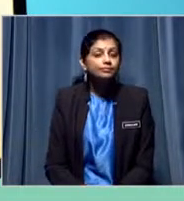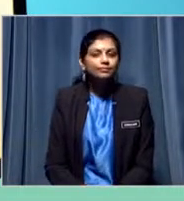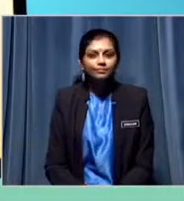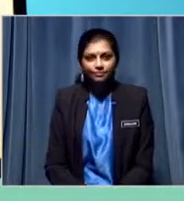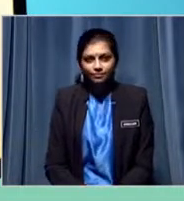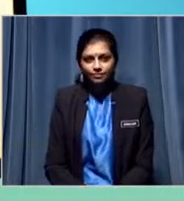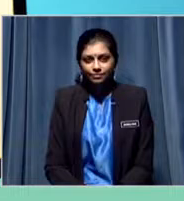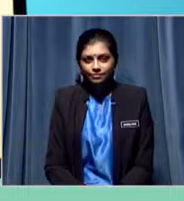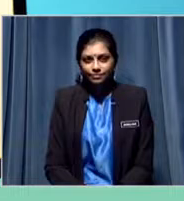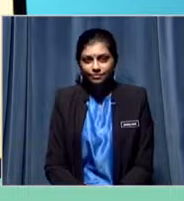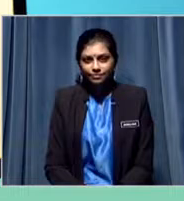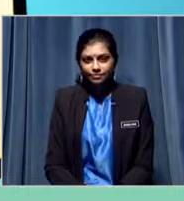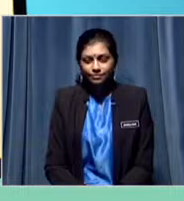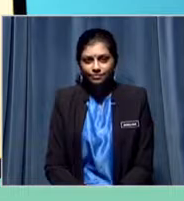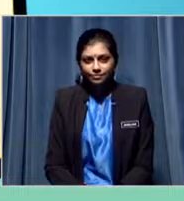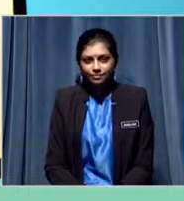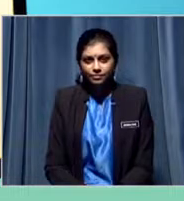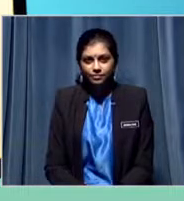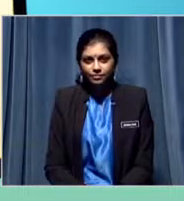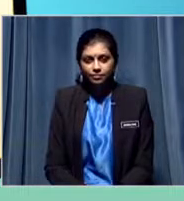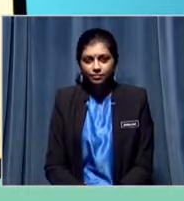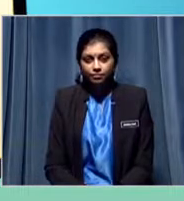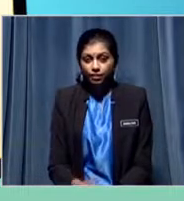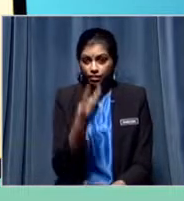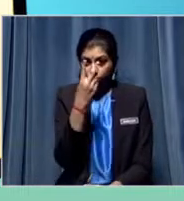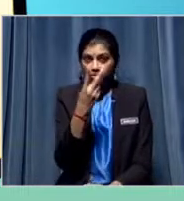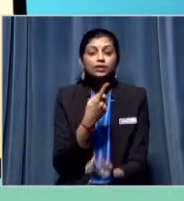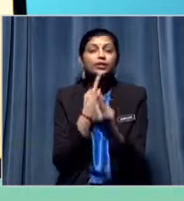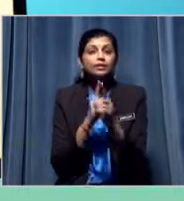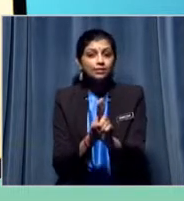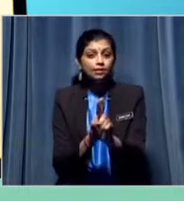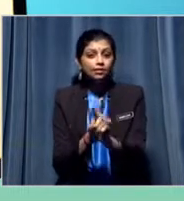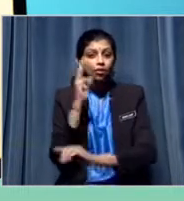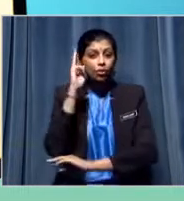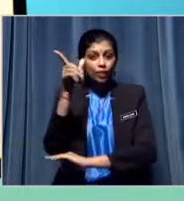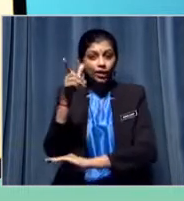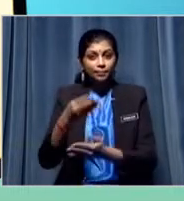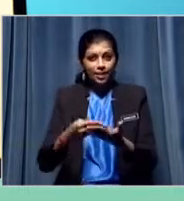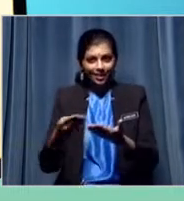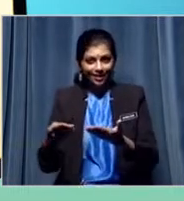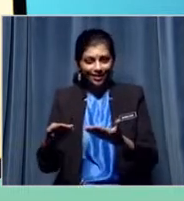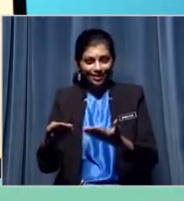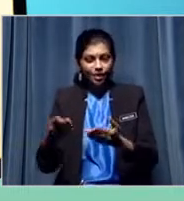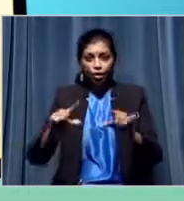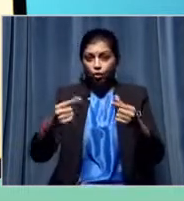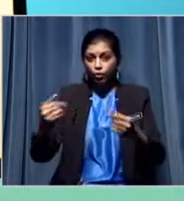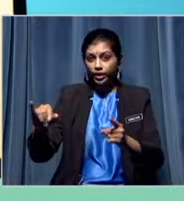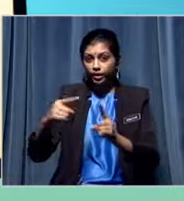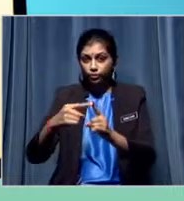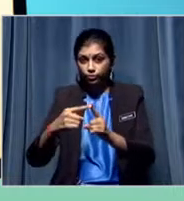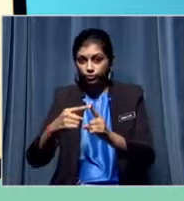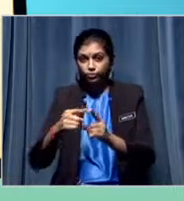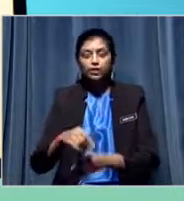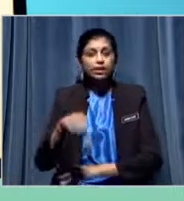I buy you a new one. A will buy, B am going to buy,